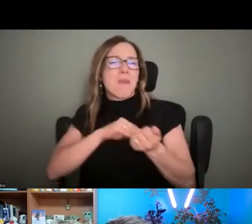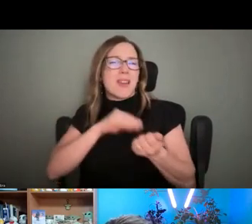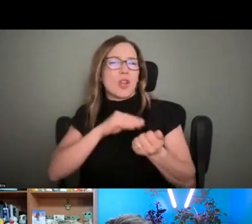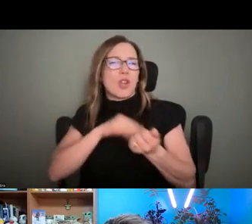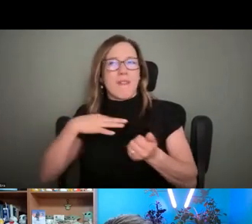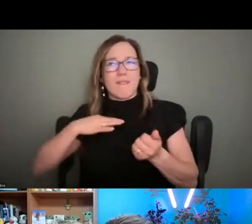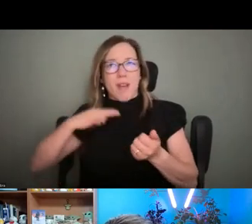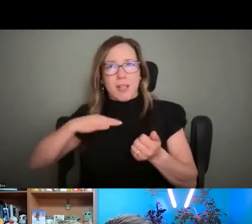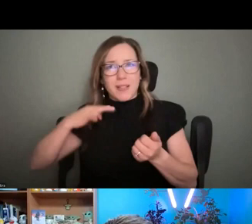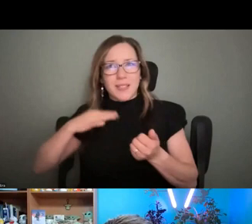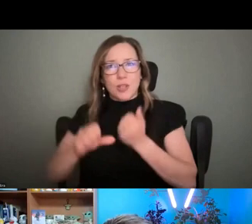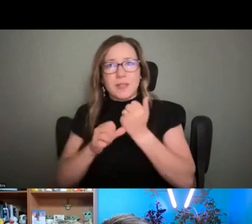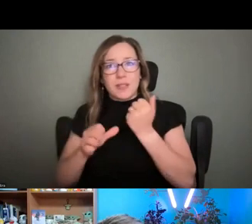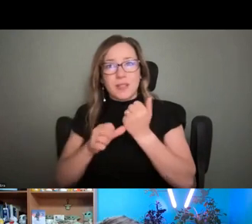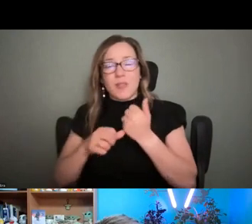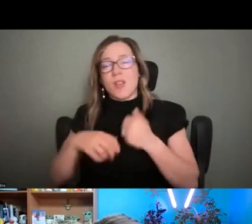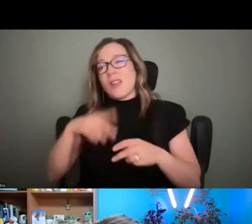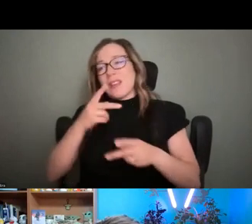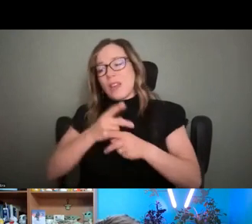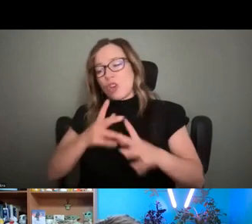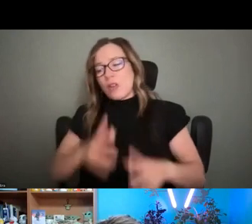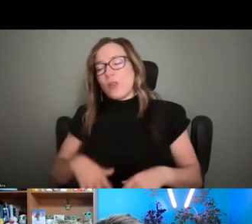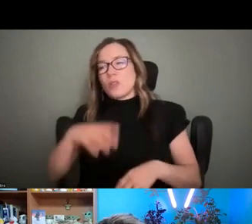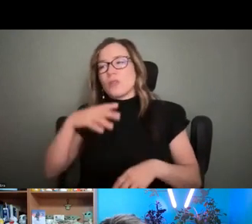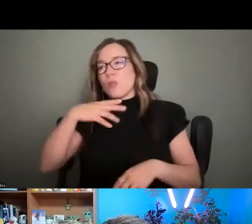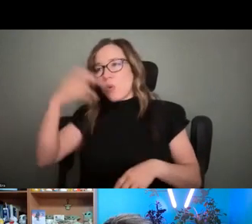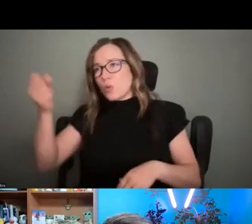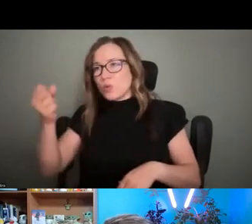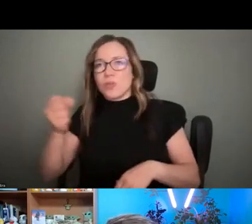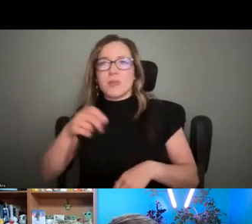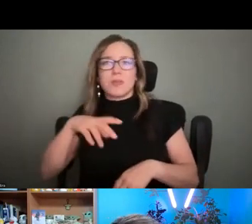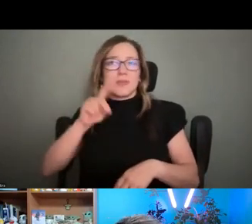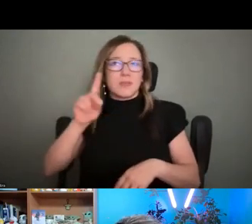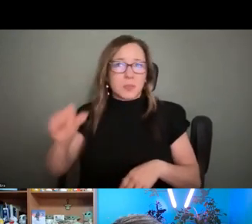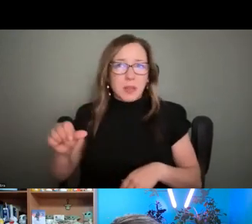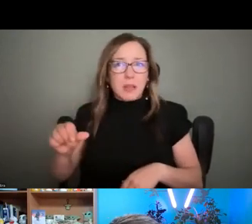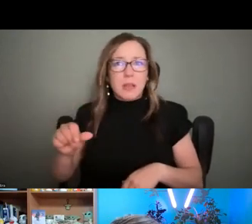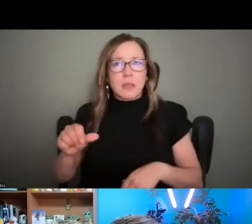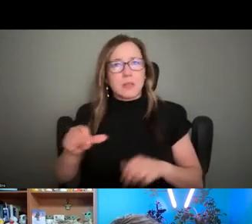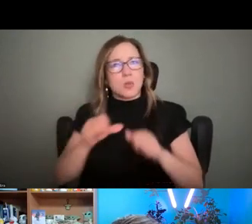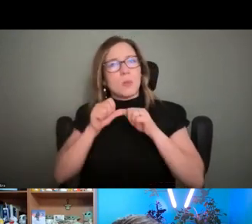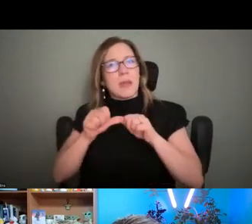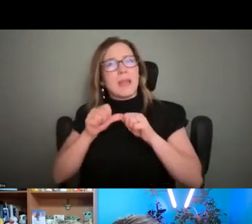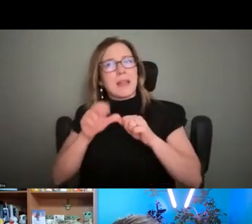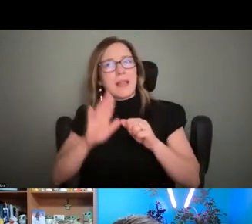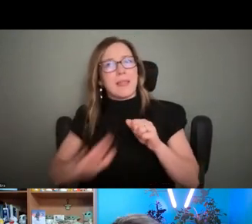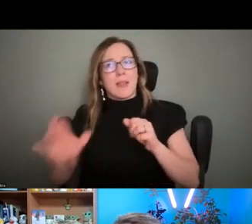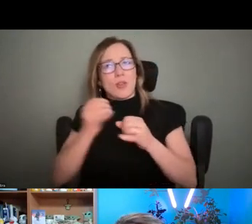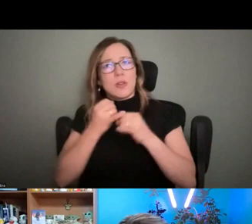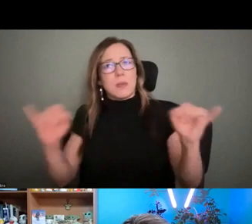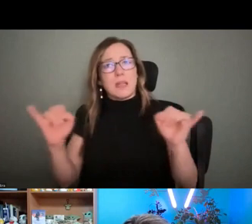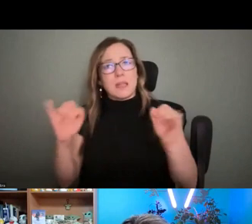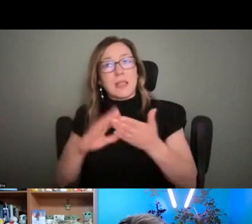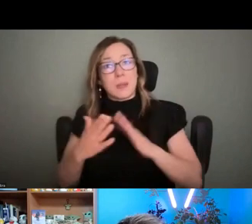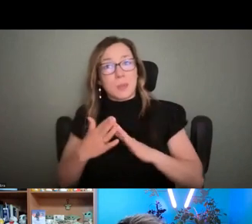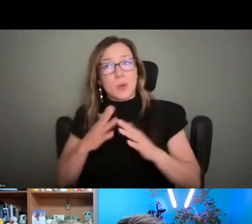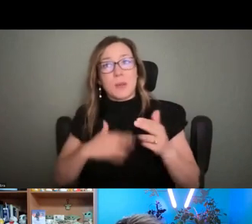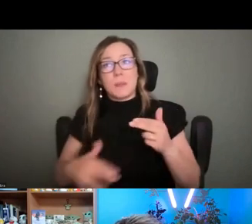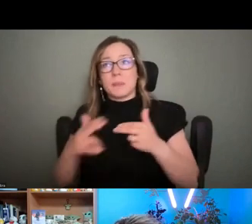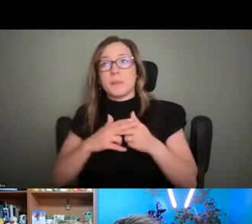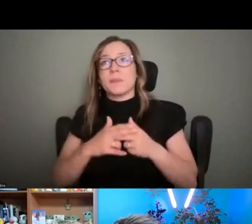family caregivers, older adults, and adults with disabilities to maintain their independence in the community. Next